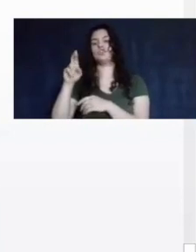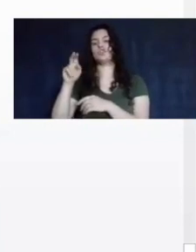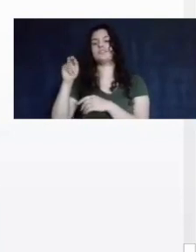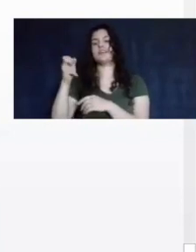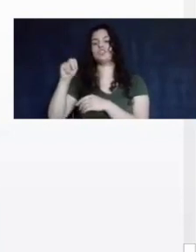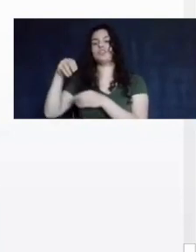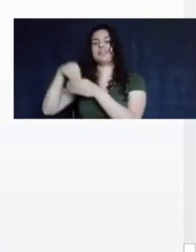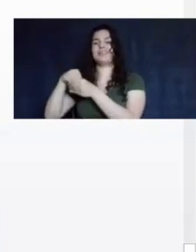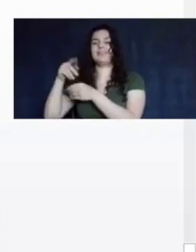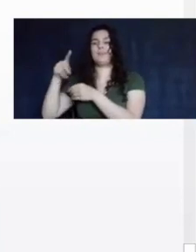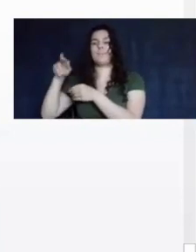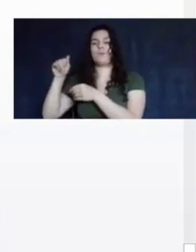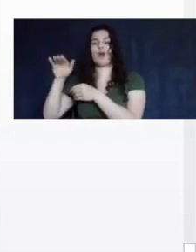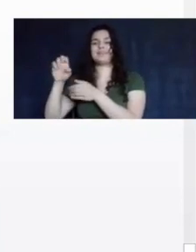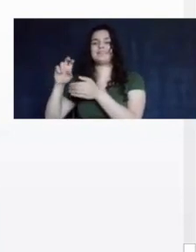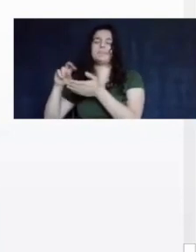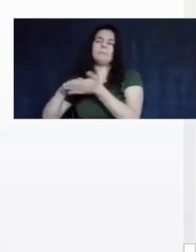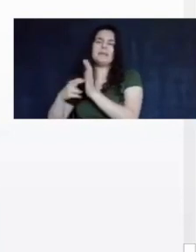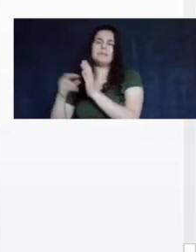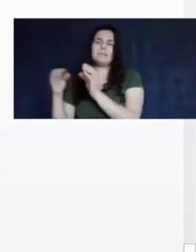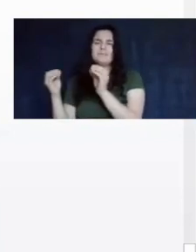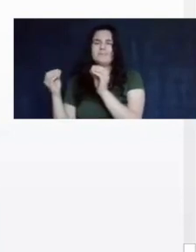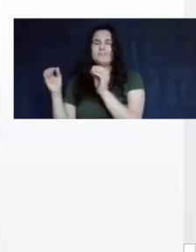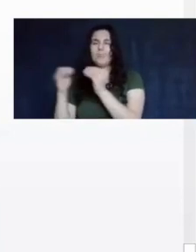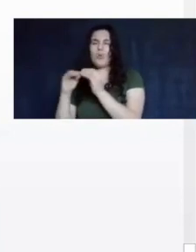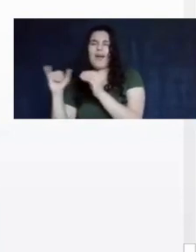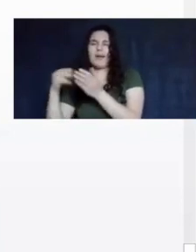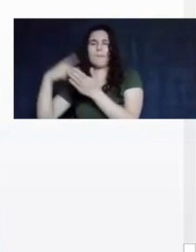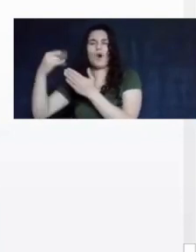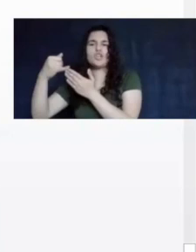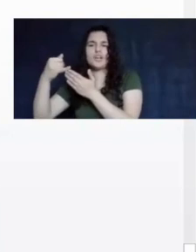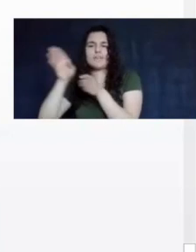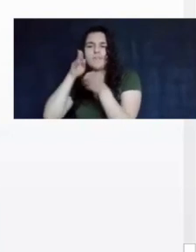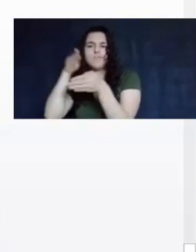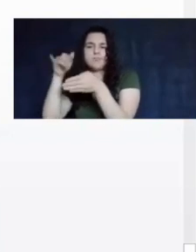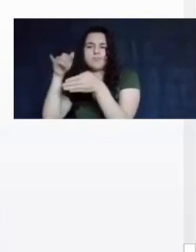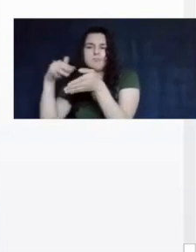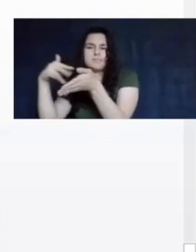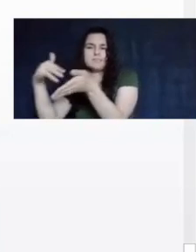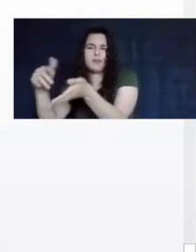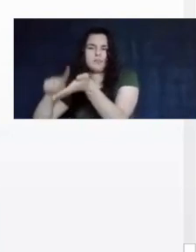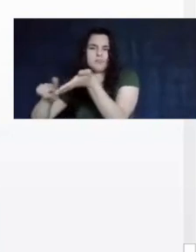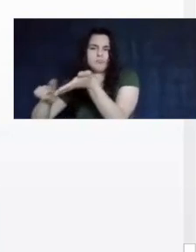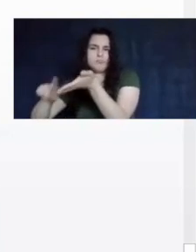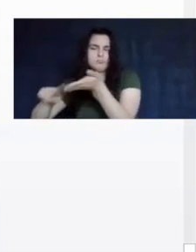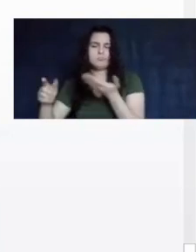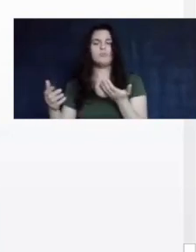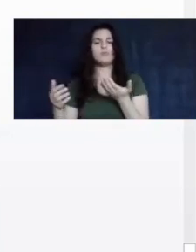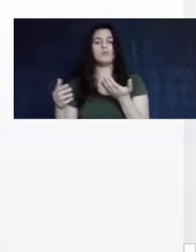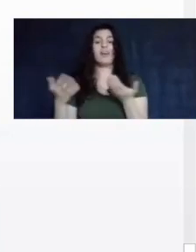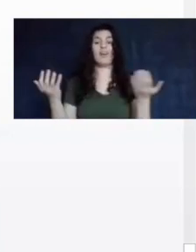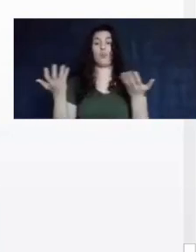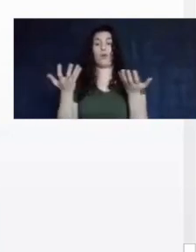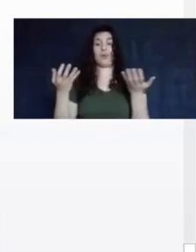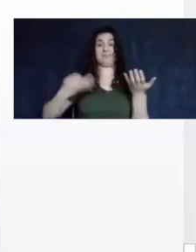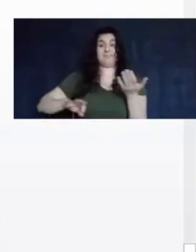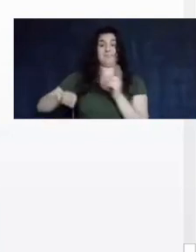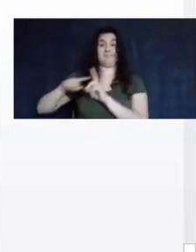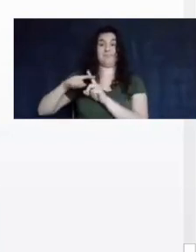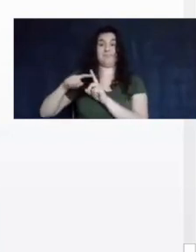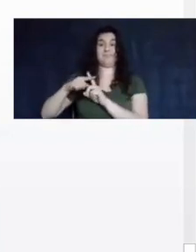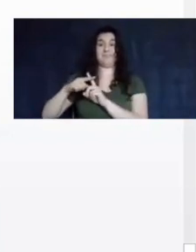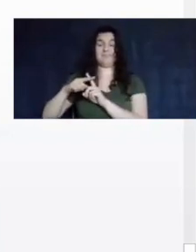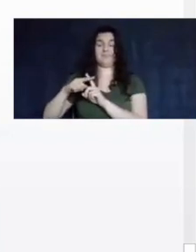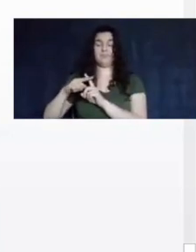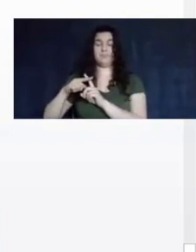study. And the advantage to it is, going back to my comment on